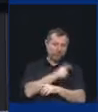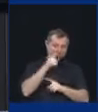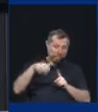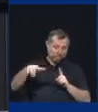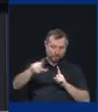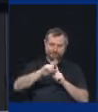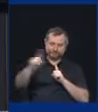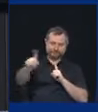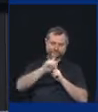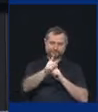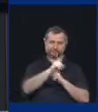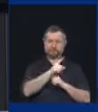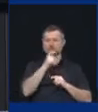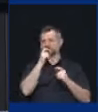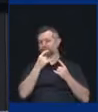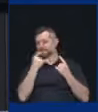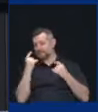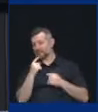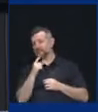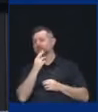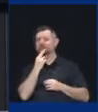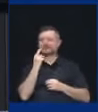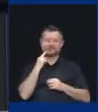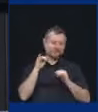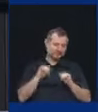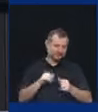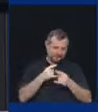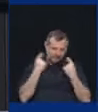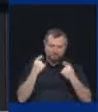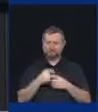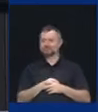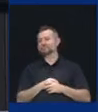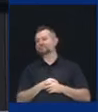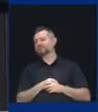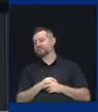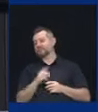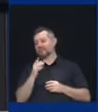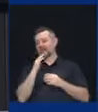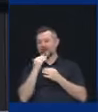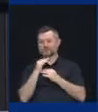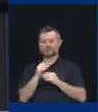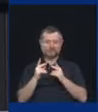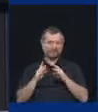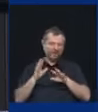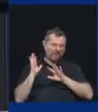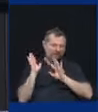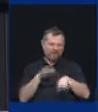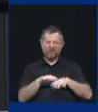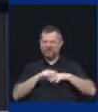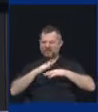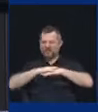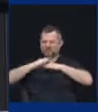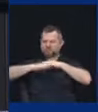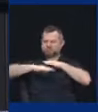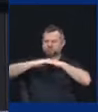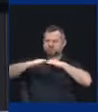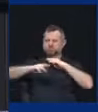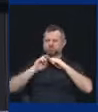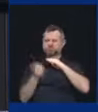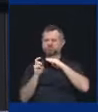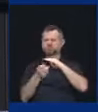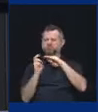mask requirements. Restaurants still have capacity restrictions as well, and social distancing restrictions. Those are